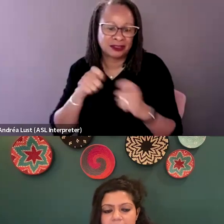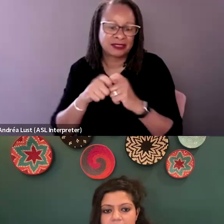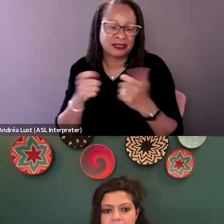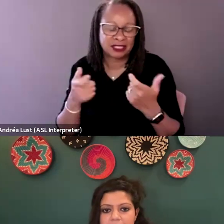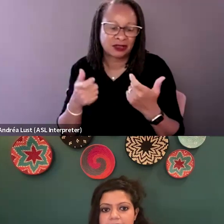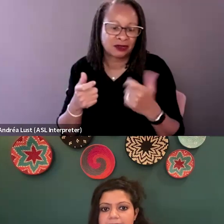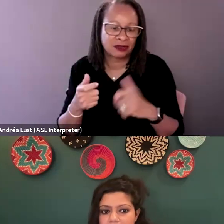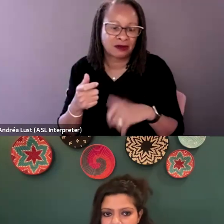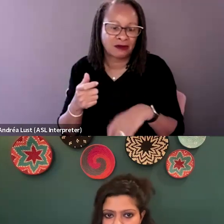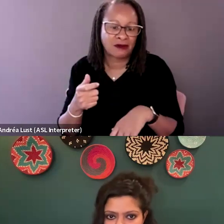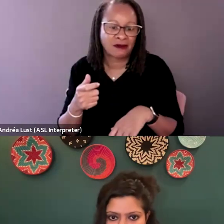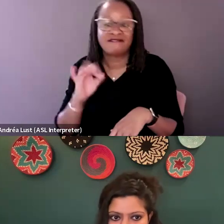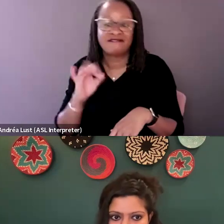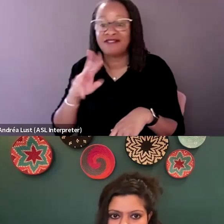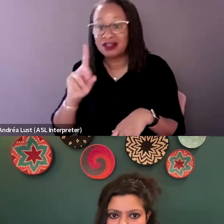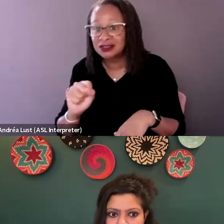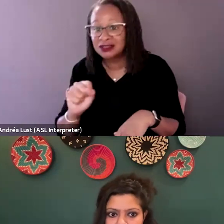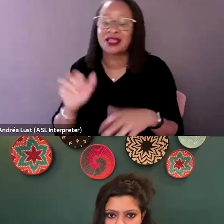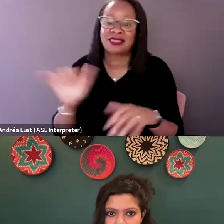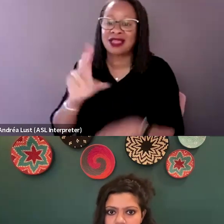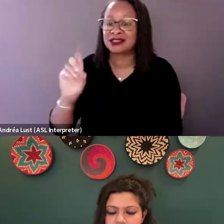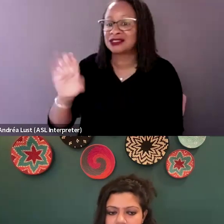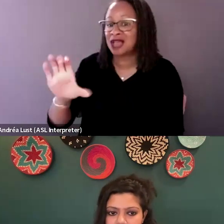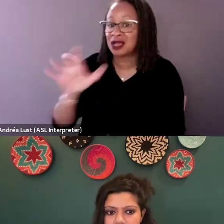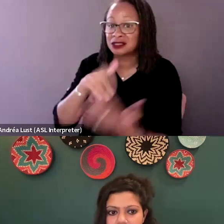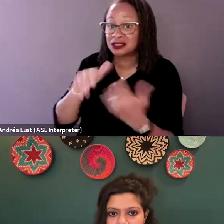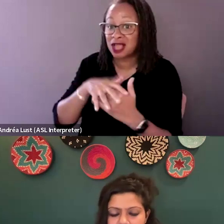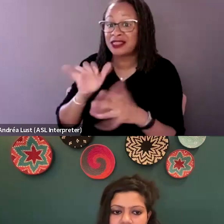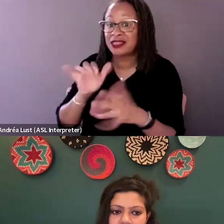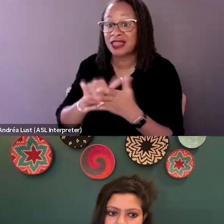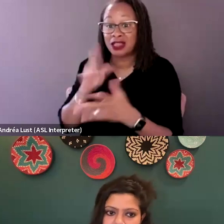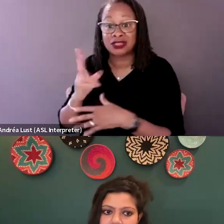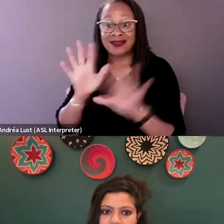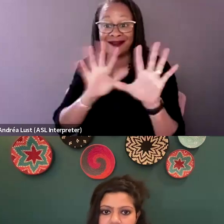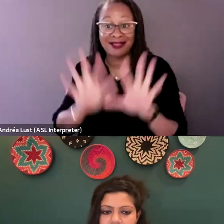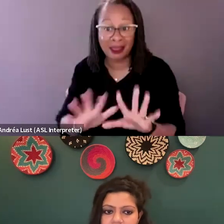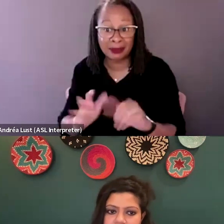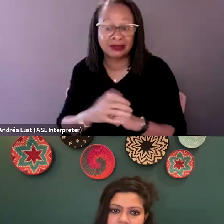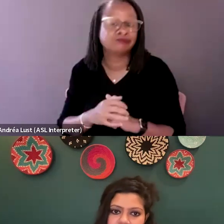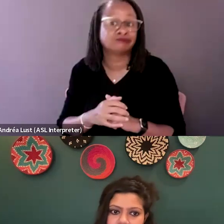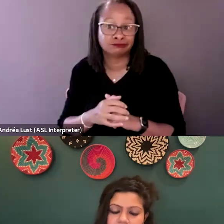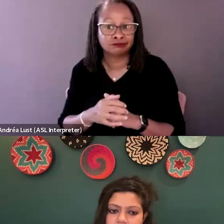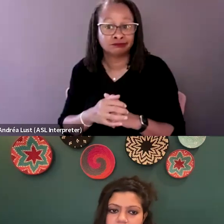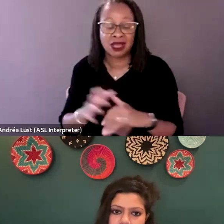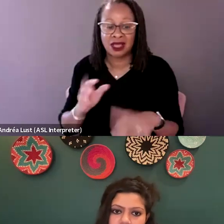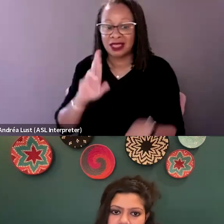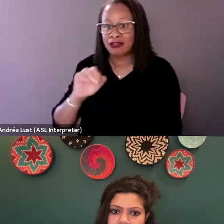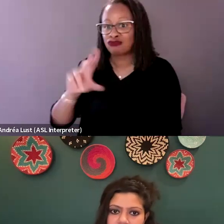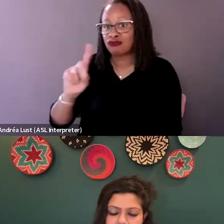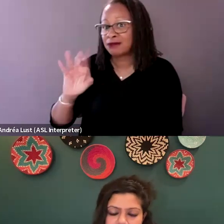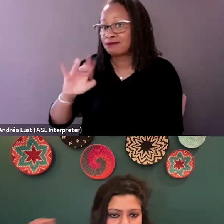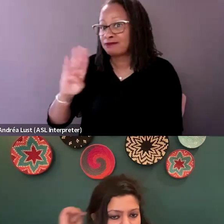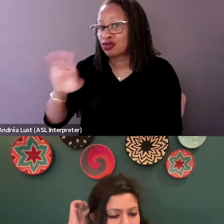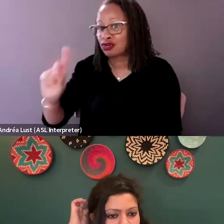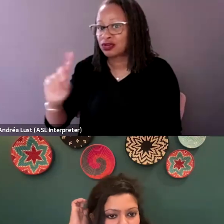do this. And to be very honest, there are times I ask myself, why do this? And then you think, okay, no, I really, really want to do it. And so you keep